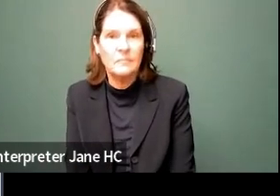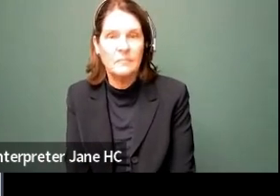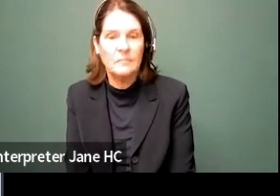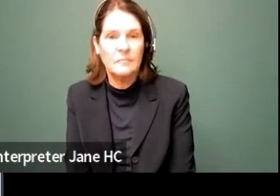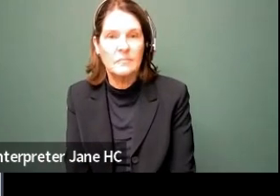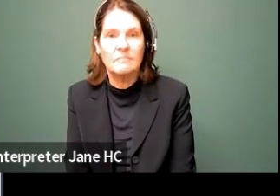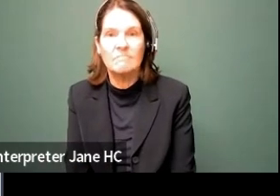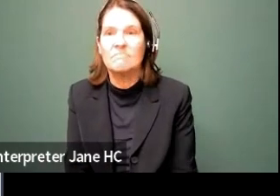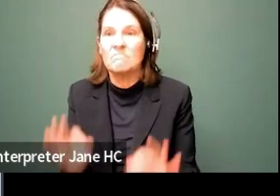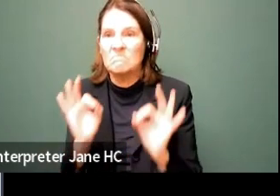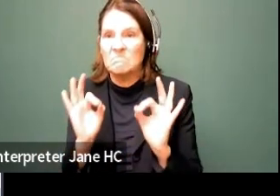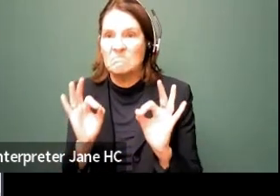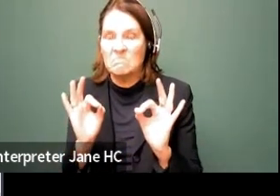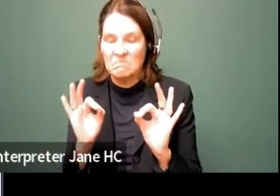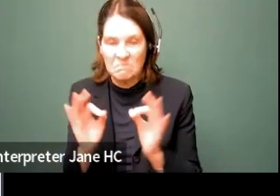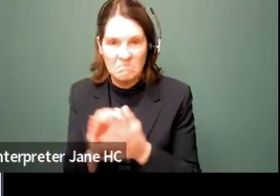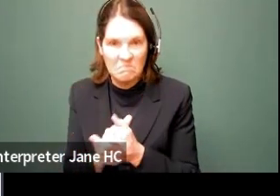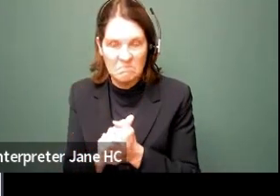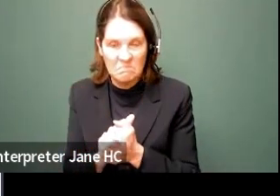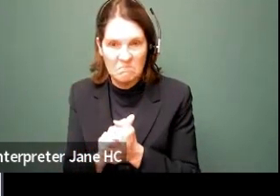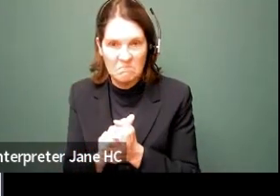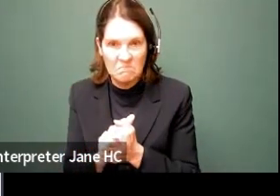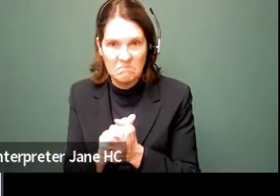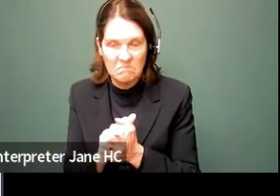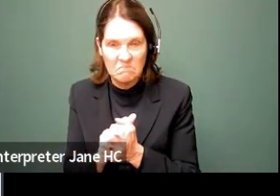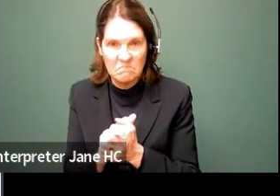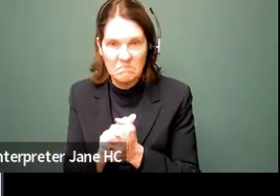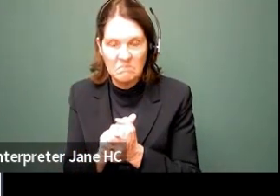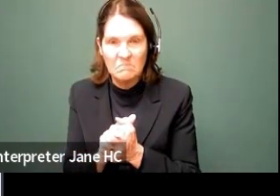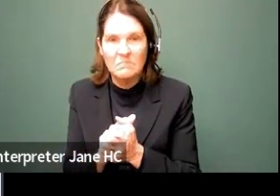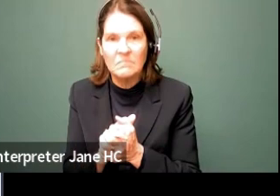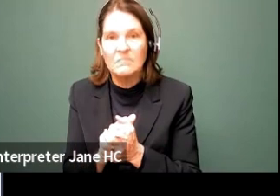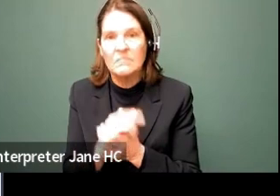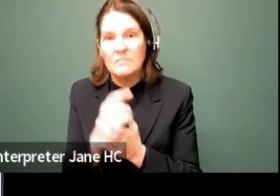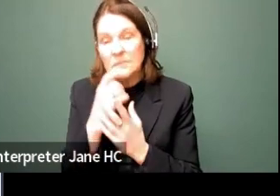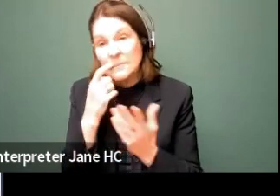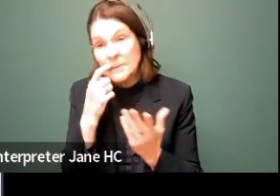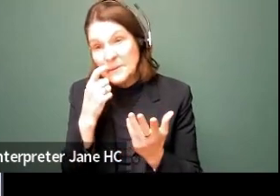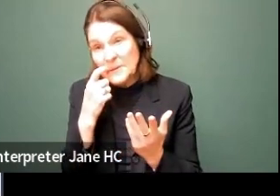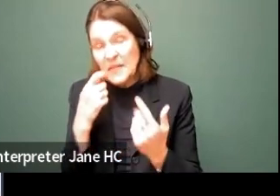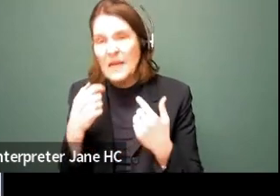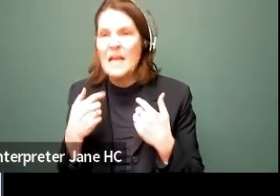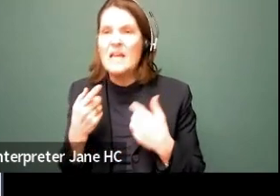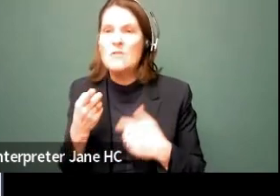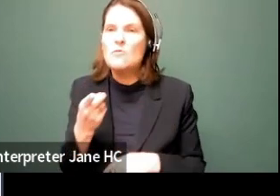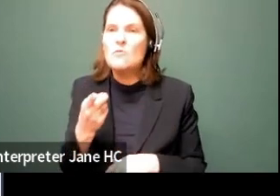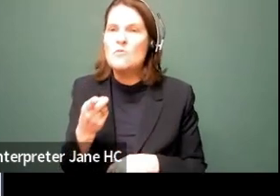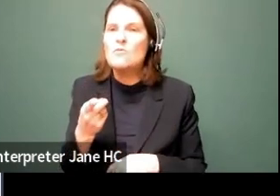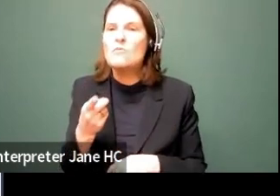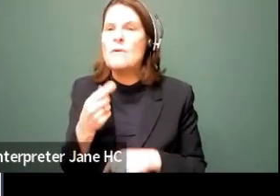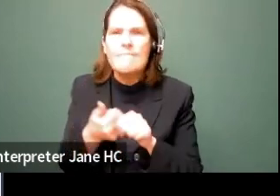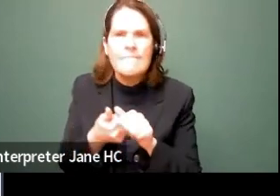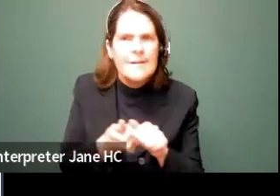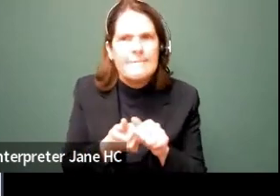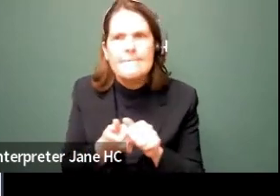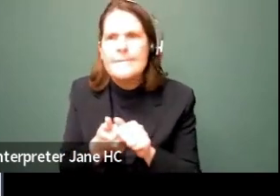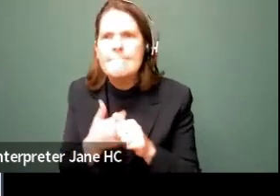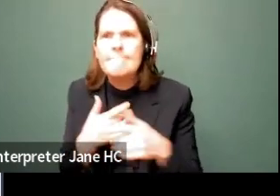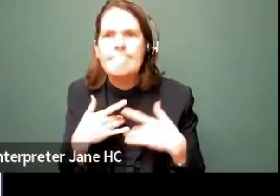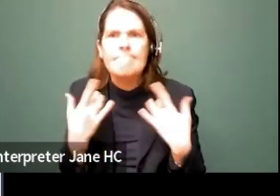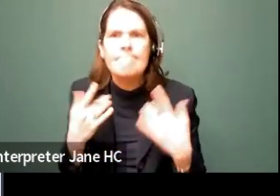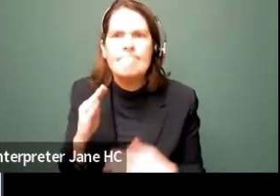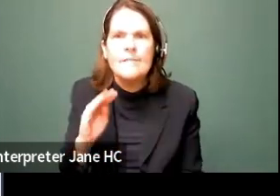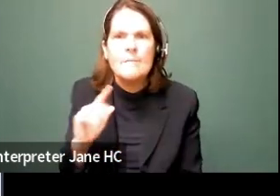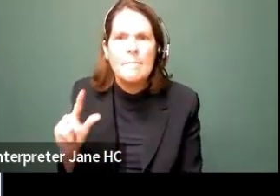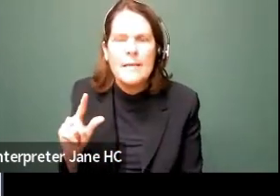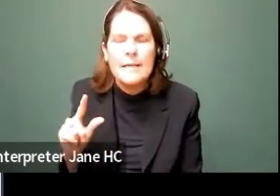All right. So let's say that you've been following a bill and you know